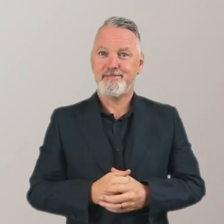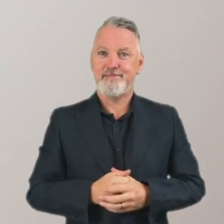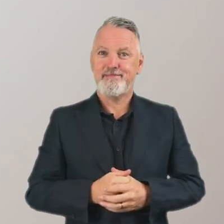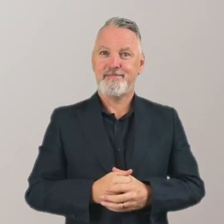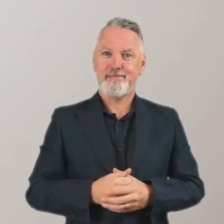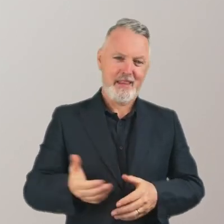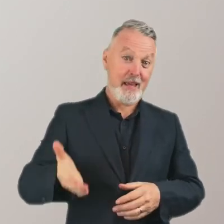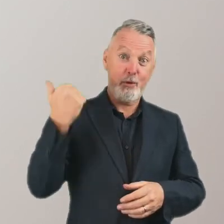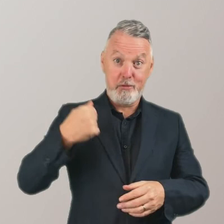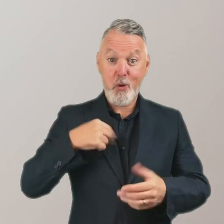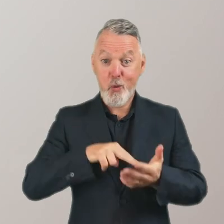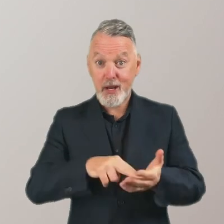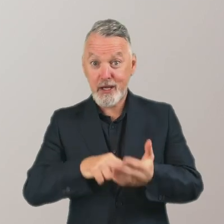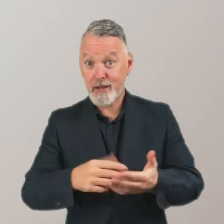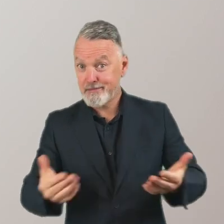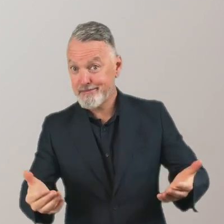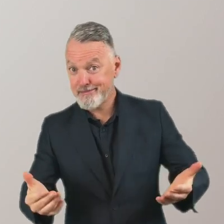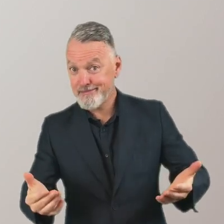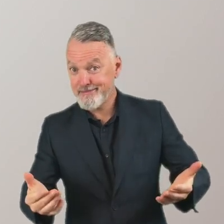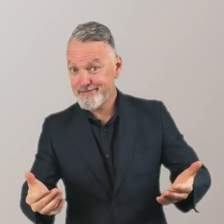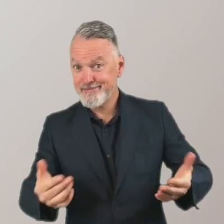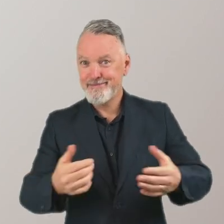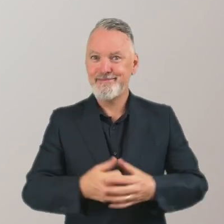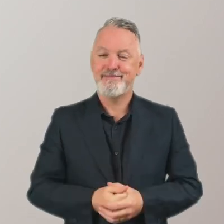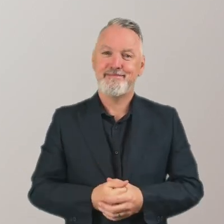Come on, I'm still waiting.